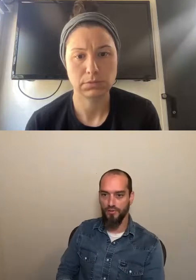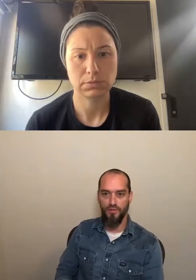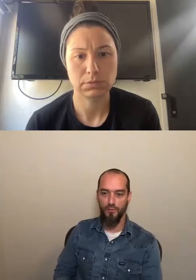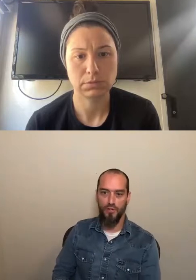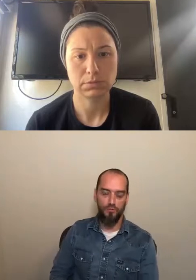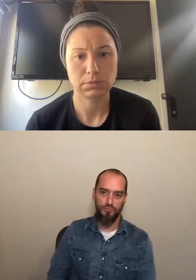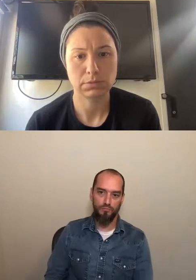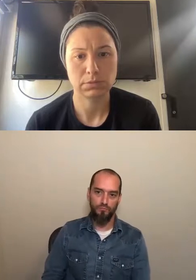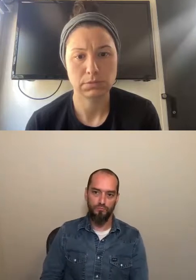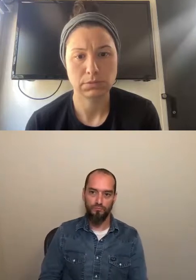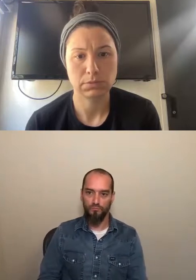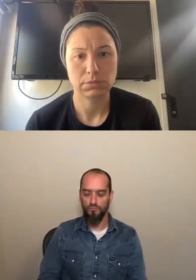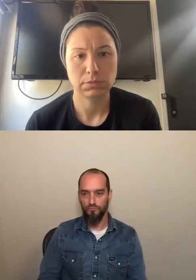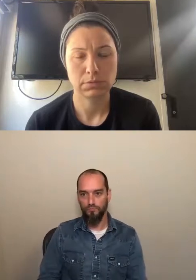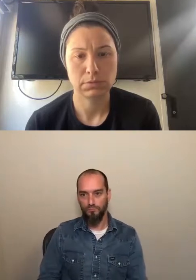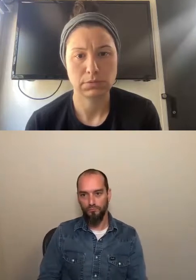from everything that we owned.